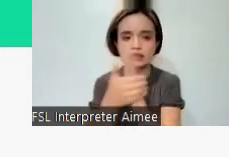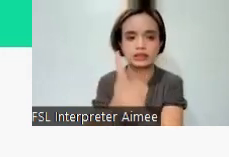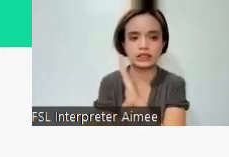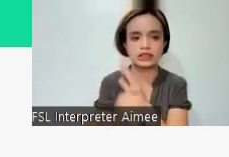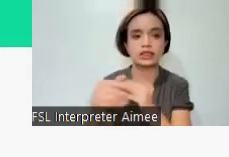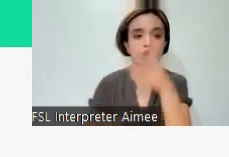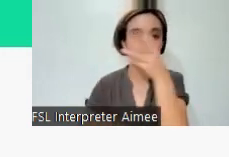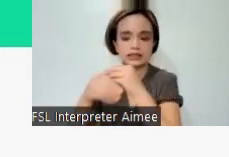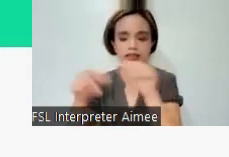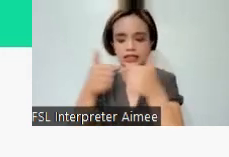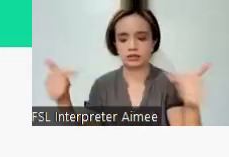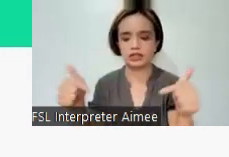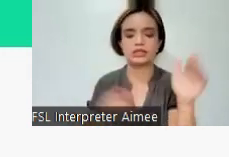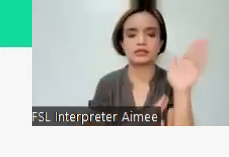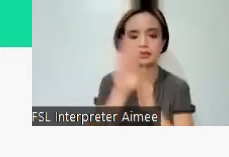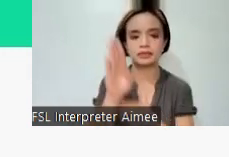language development.